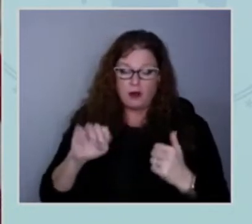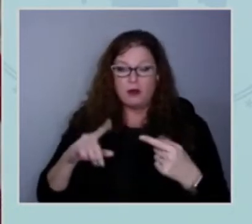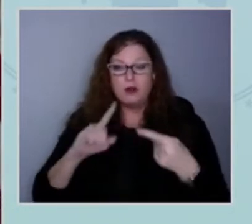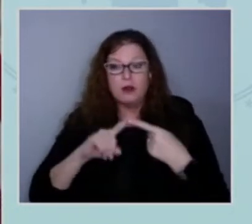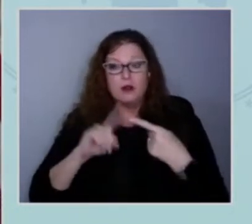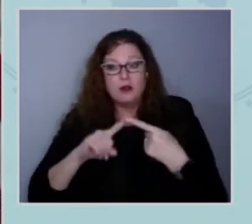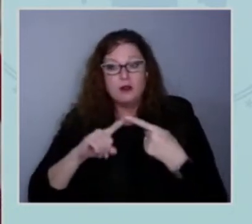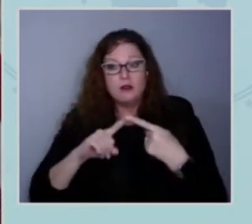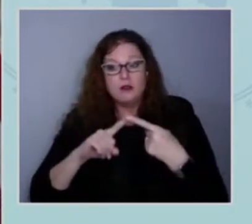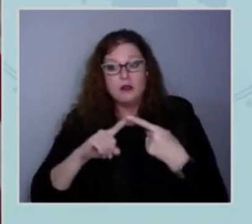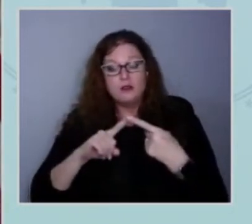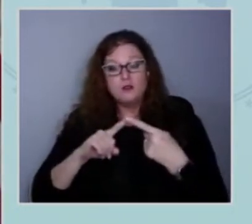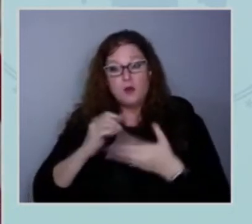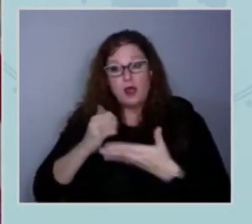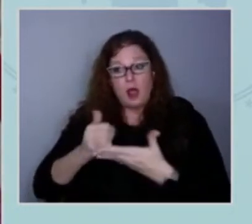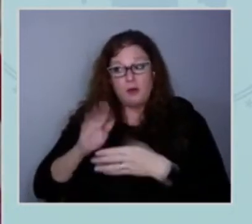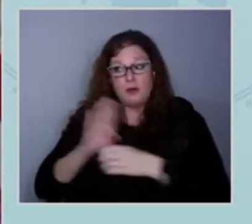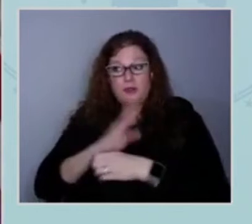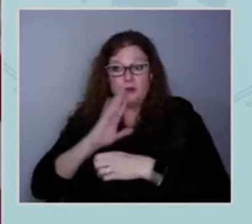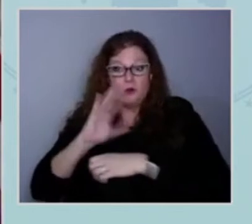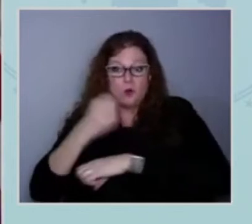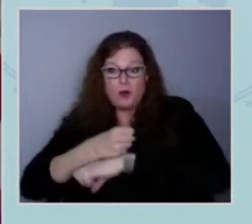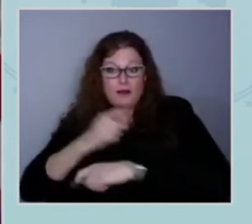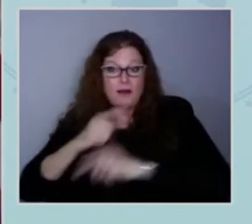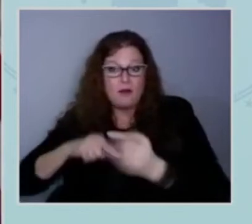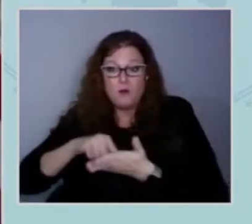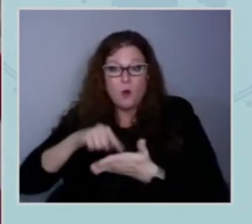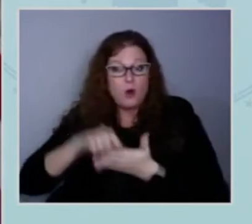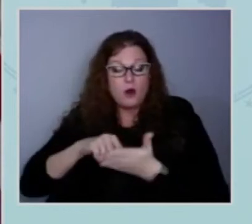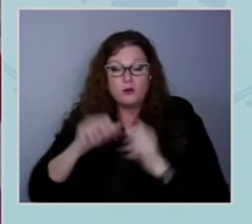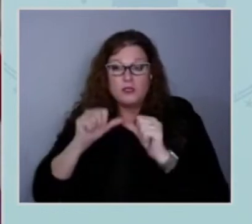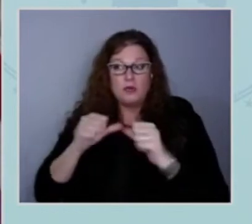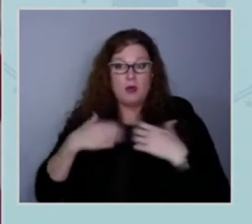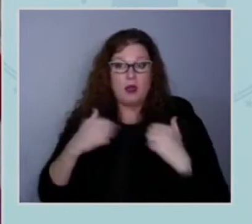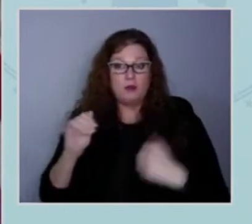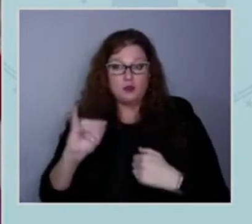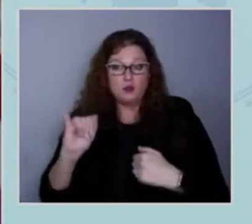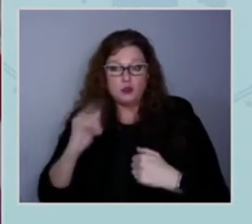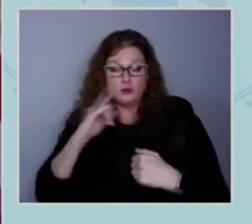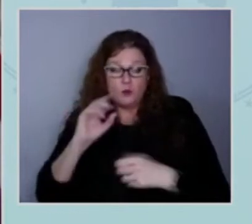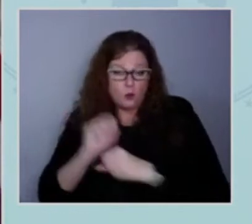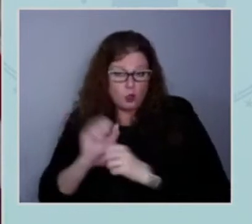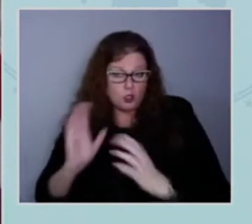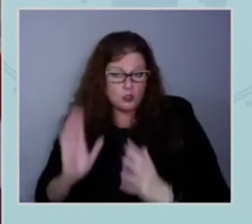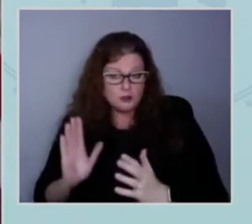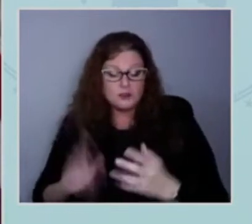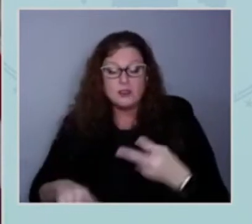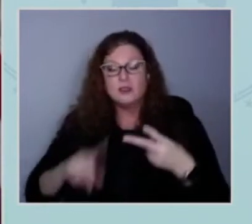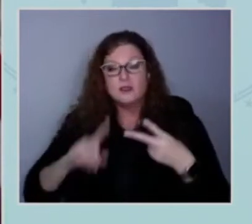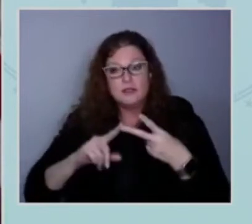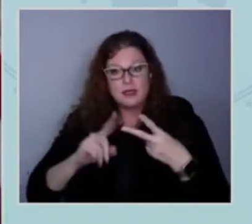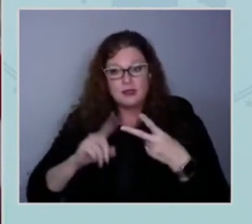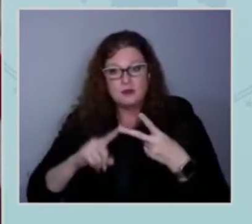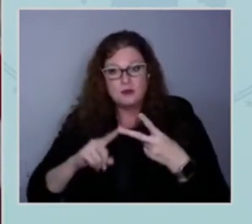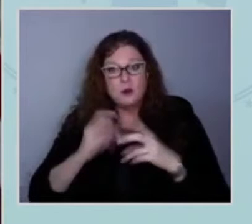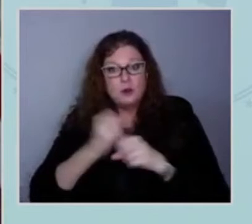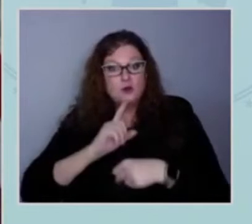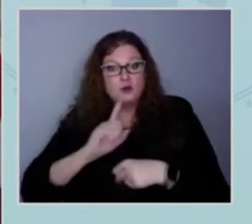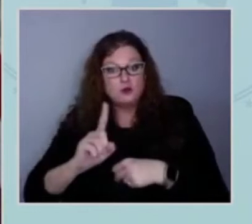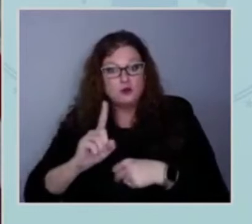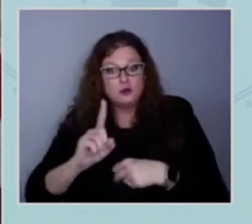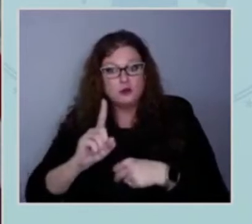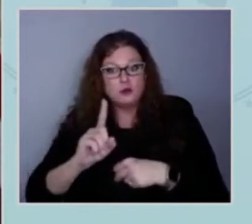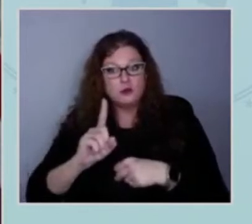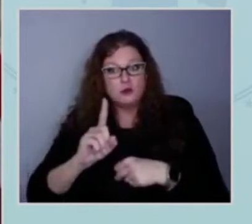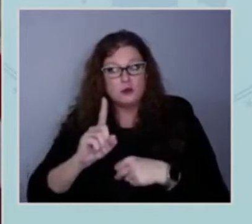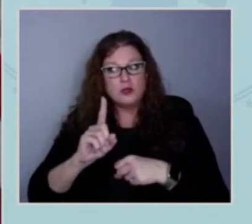So there's two ways to deal with health care. One is to supplement the businesses that are going out of business or can't afford to keep their health insurance